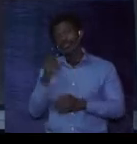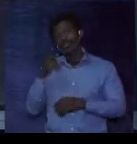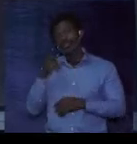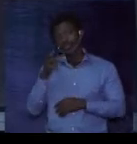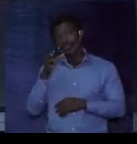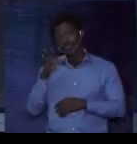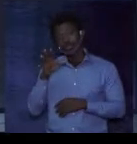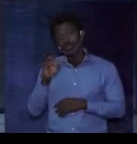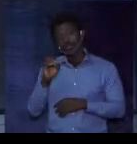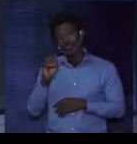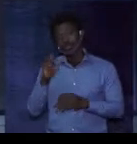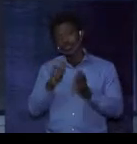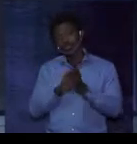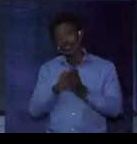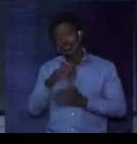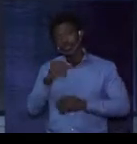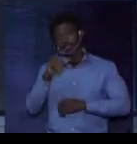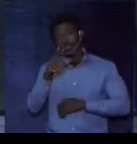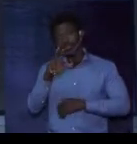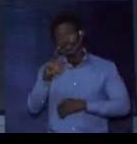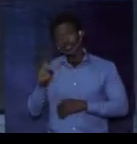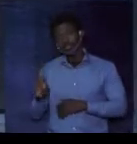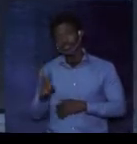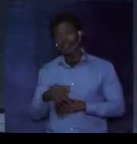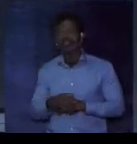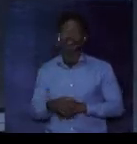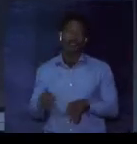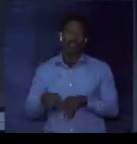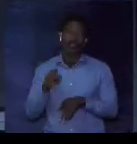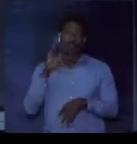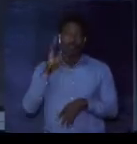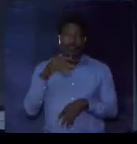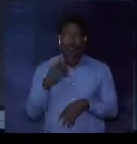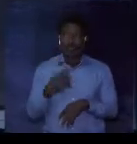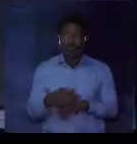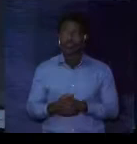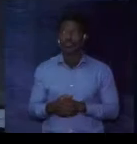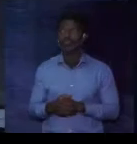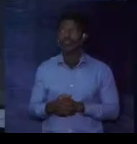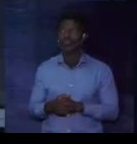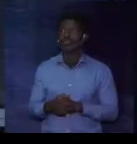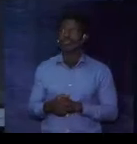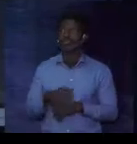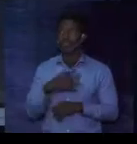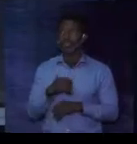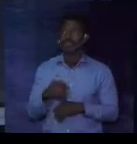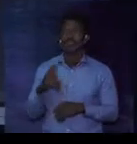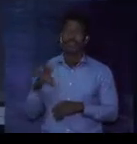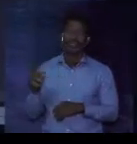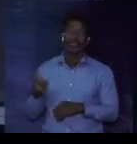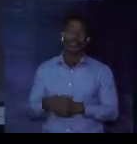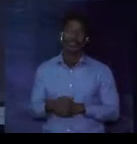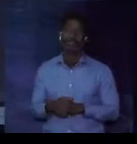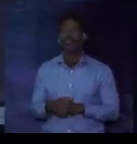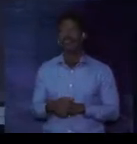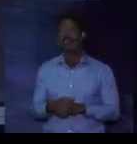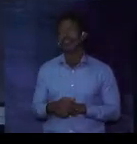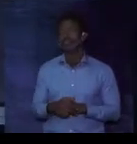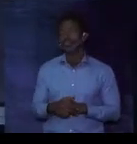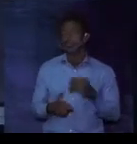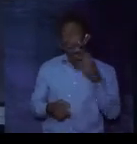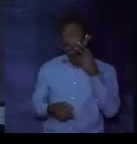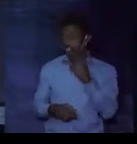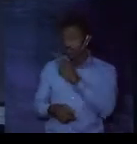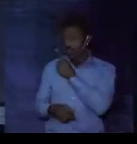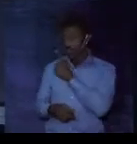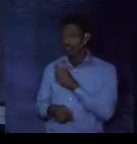is under 1,000. That is 250,000 and 32. As you will say, 250,000 and then 32. So this